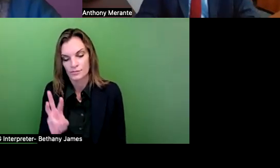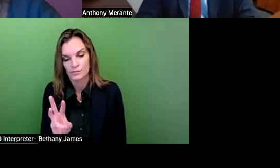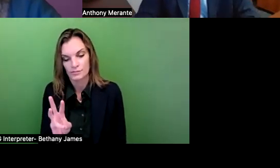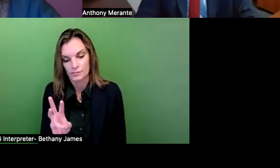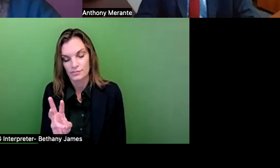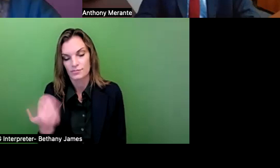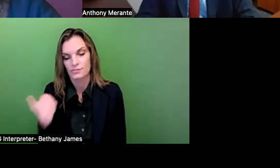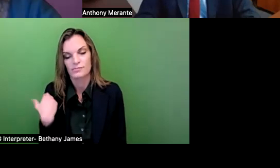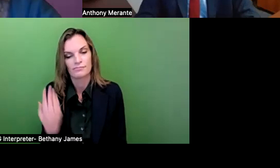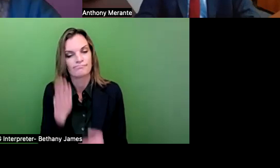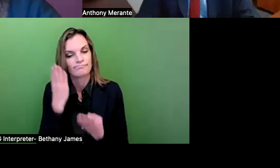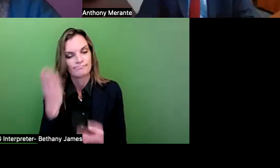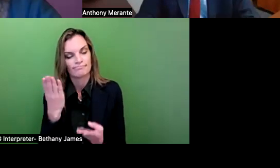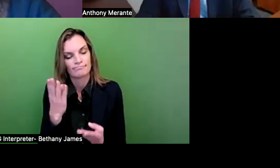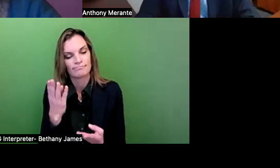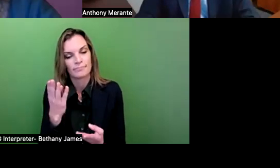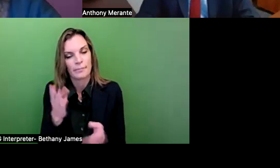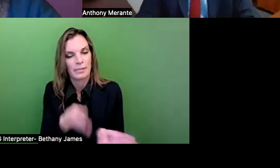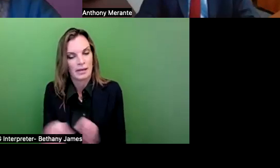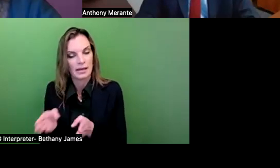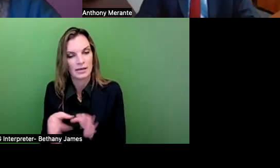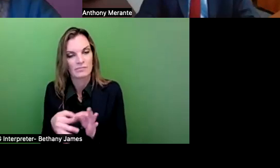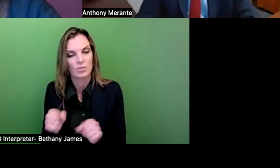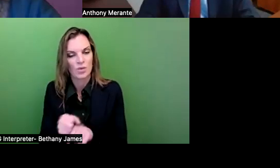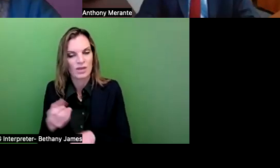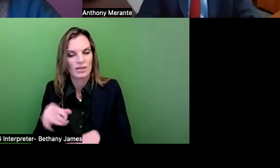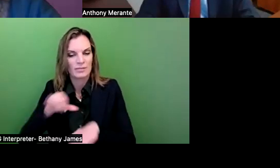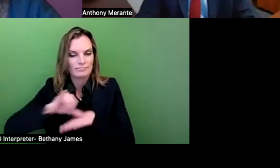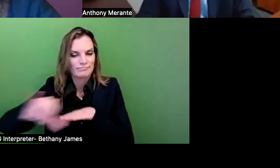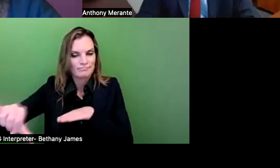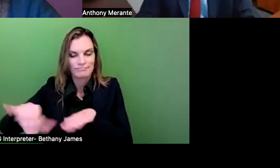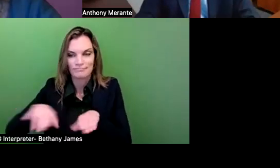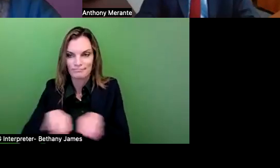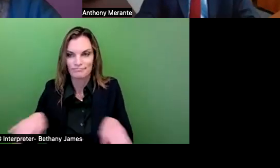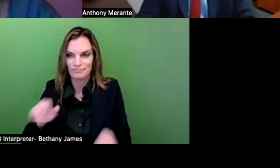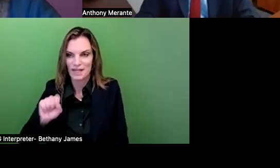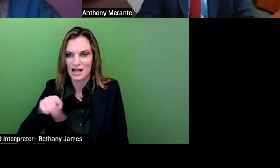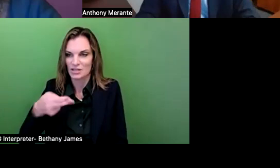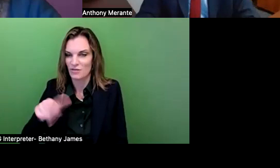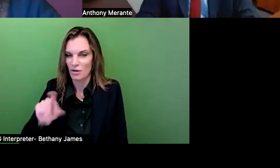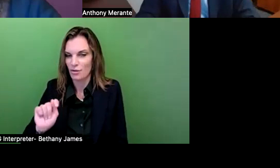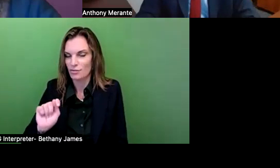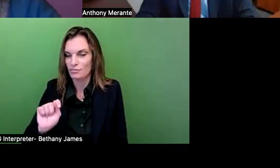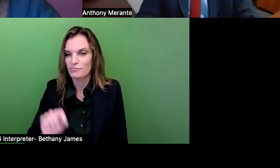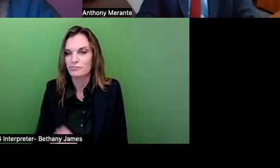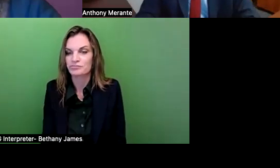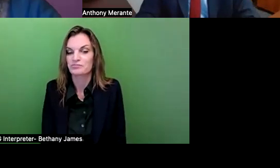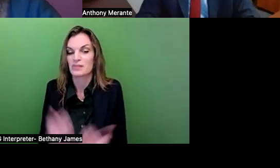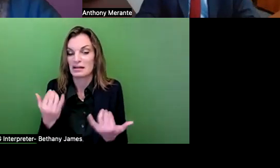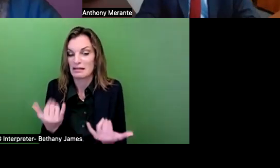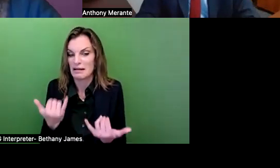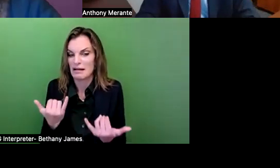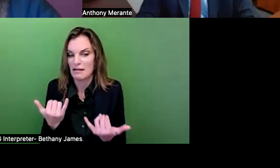Ashburton Avenue. Nothing was done, and traffic congestion is as bad, if not worse, than it was nearly 20